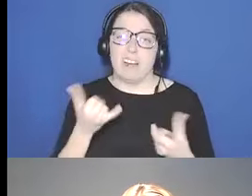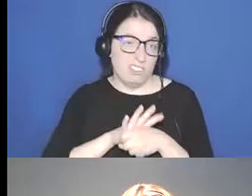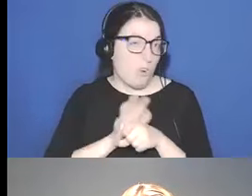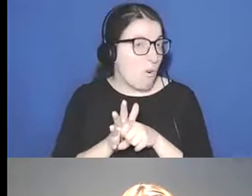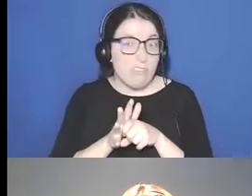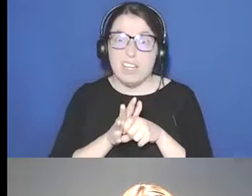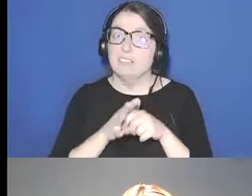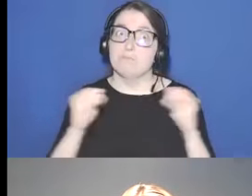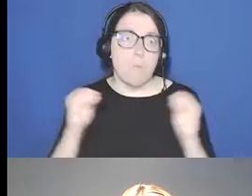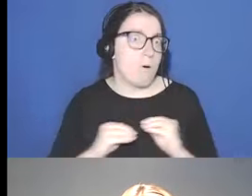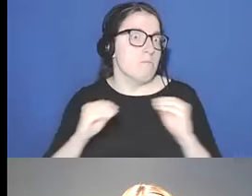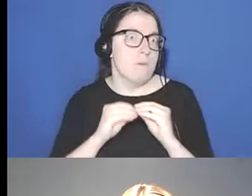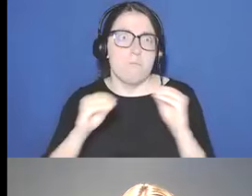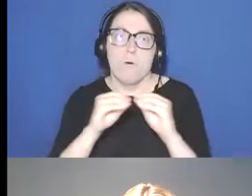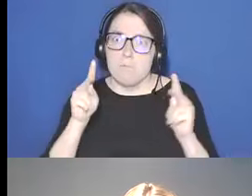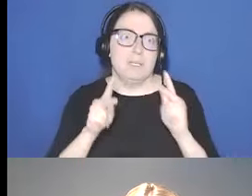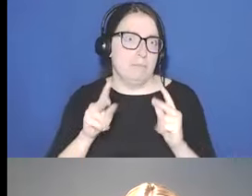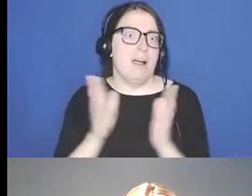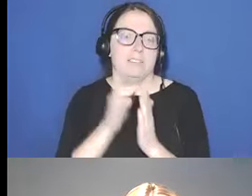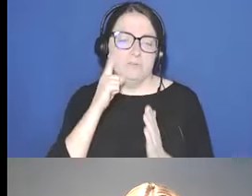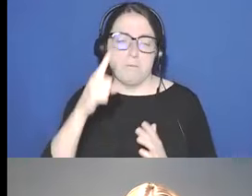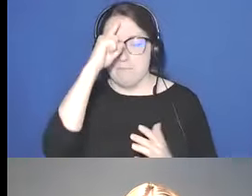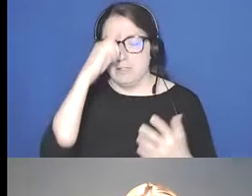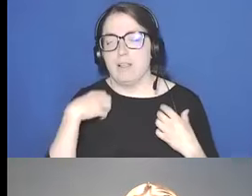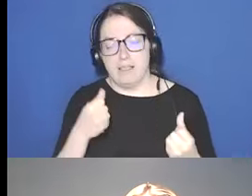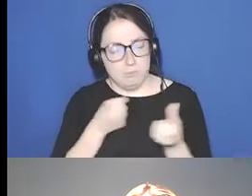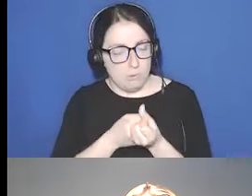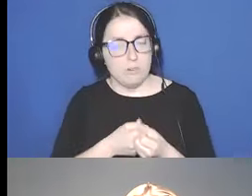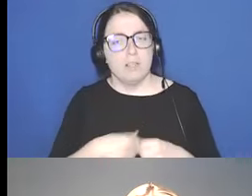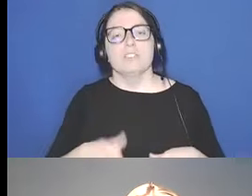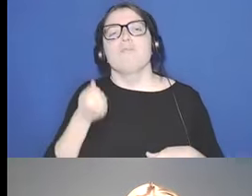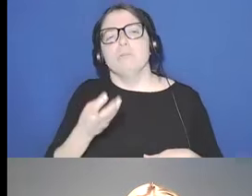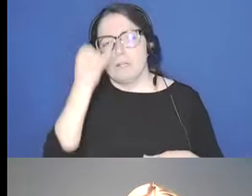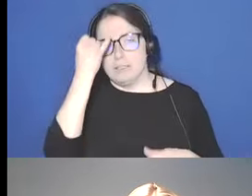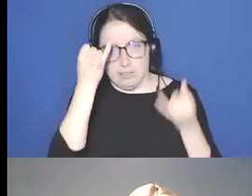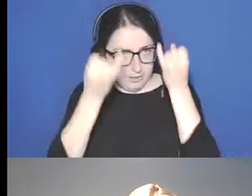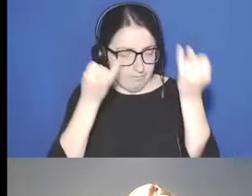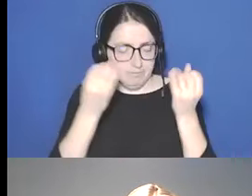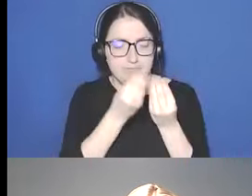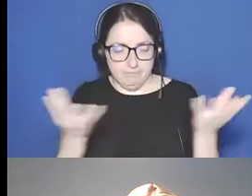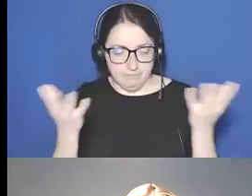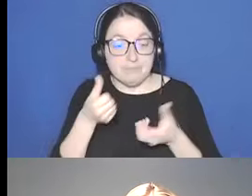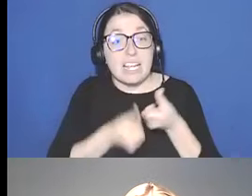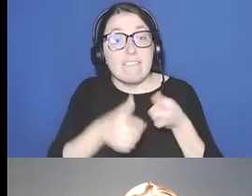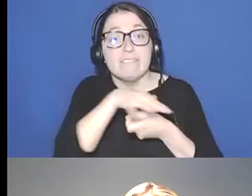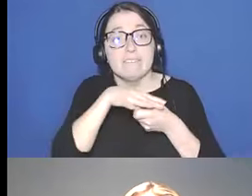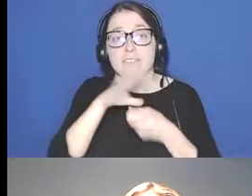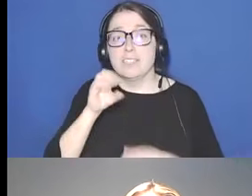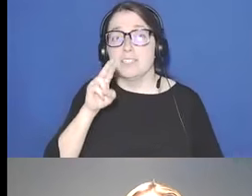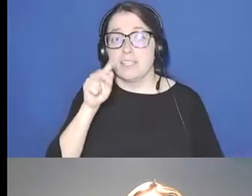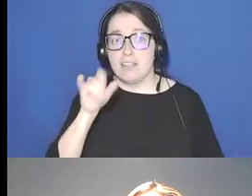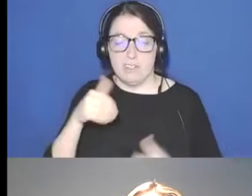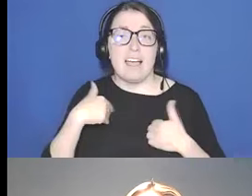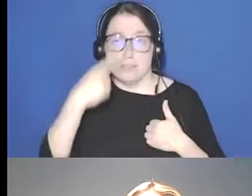supports. So here's a couple ideas. Every county has a mental health office. They